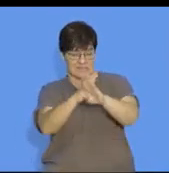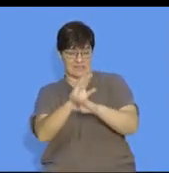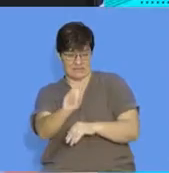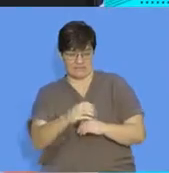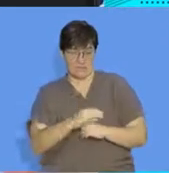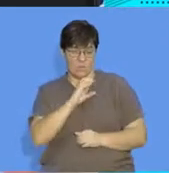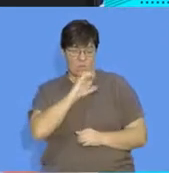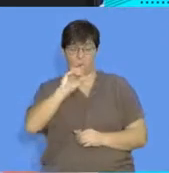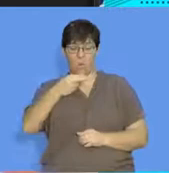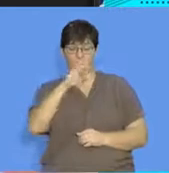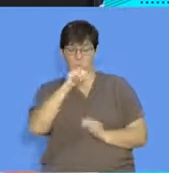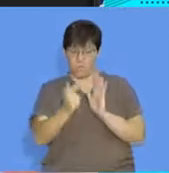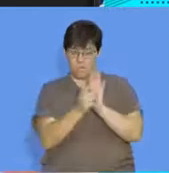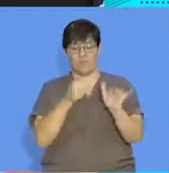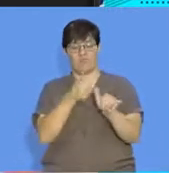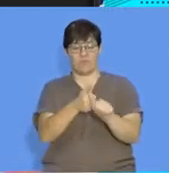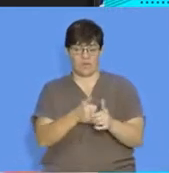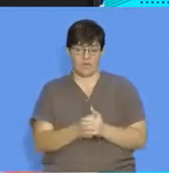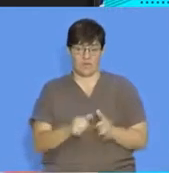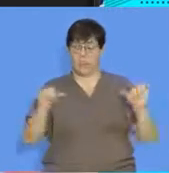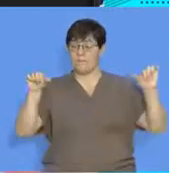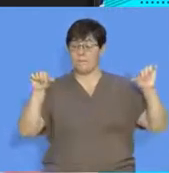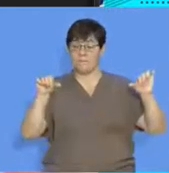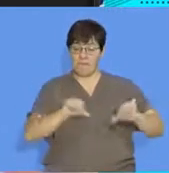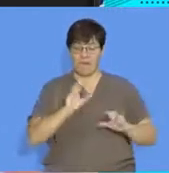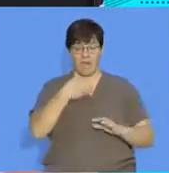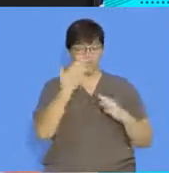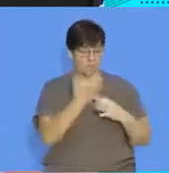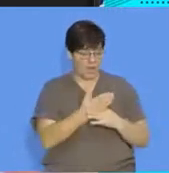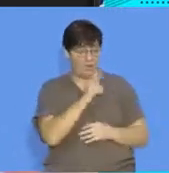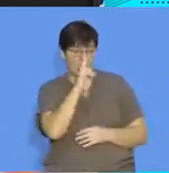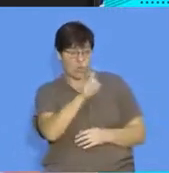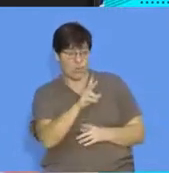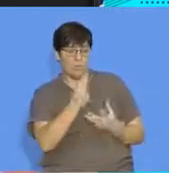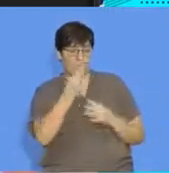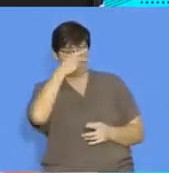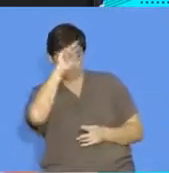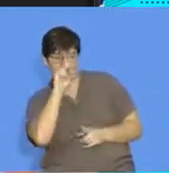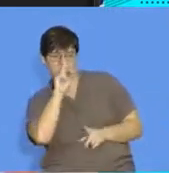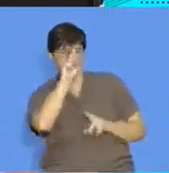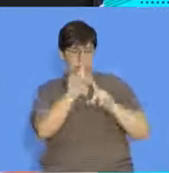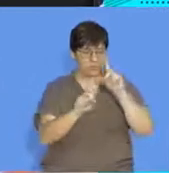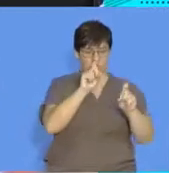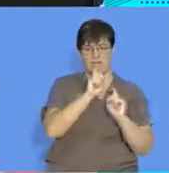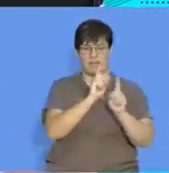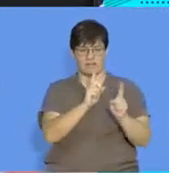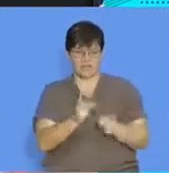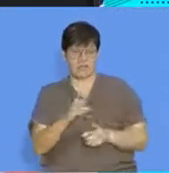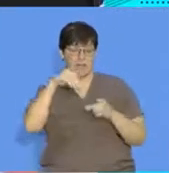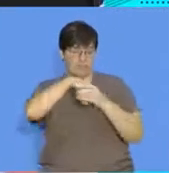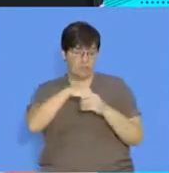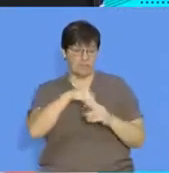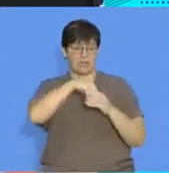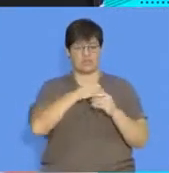it definitely obeys Ohm's law. Right, we'll take a short break for now. When we come back, we'll look at more of interpretations on